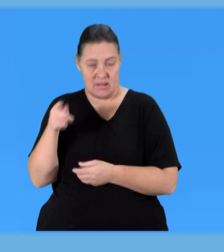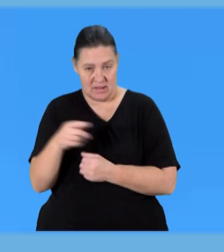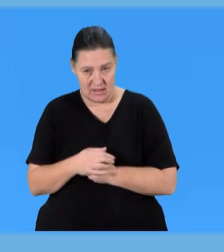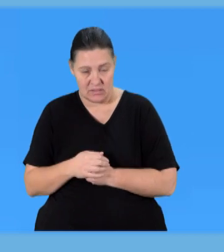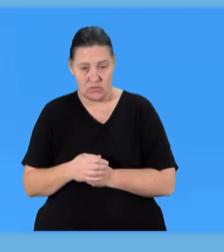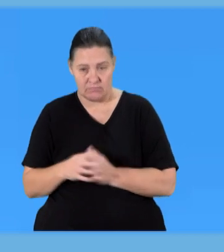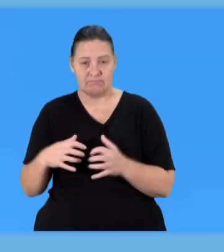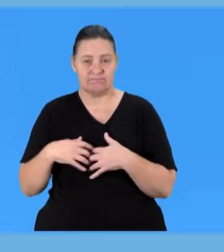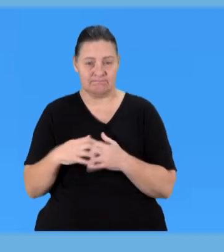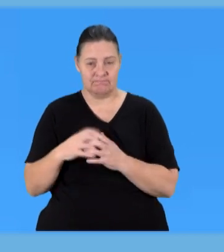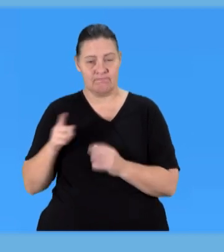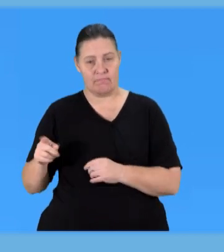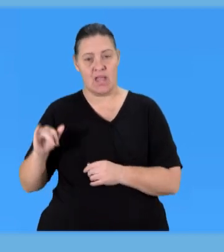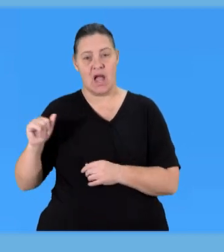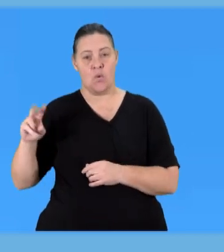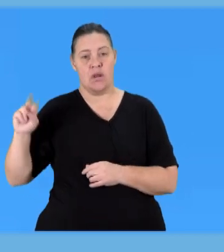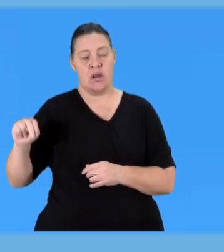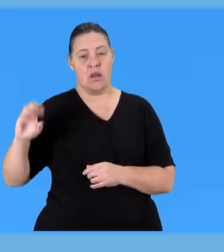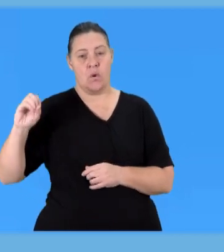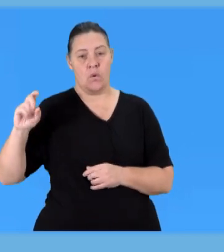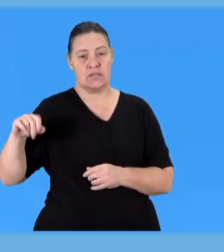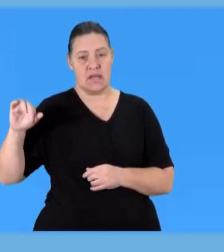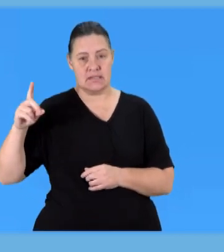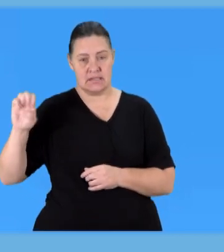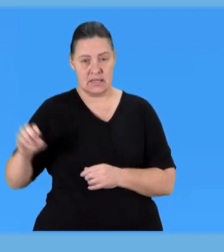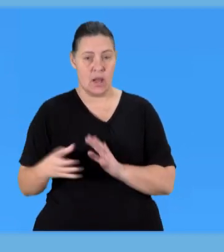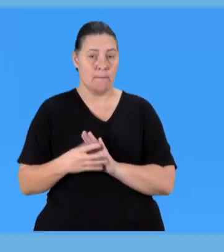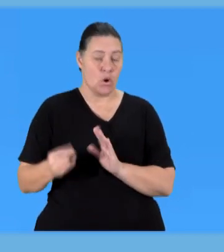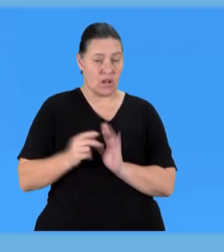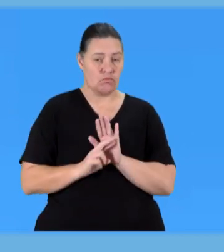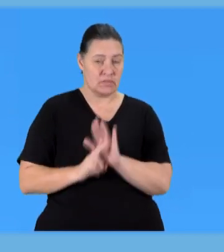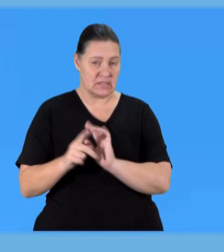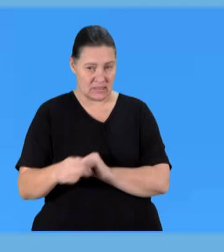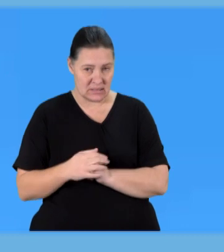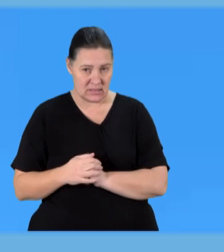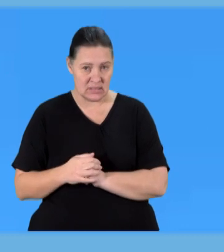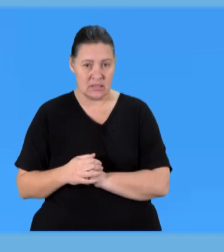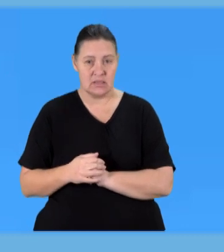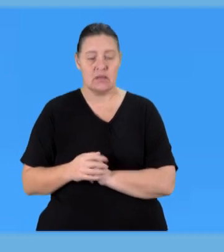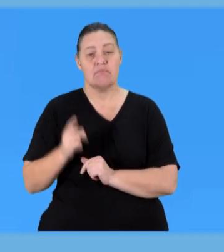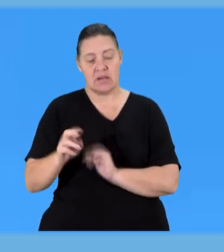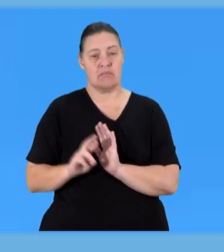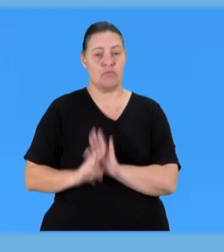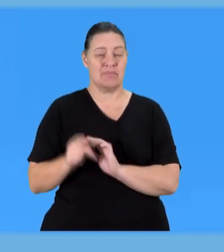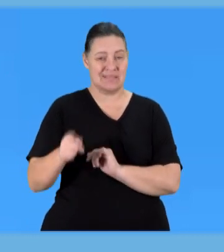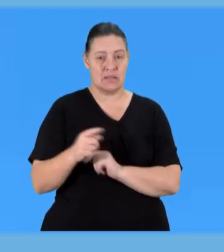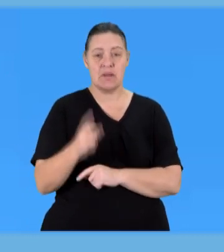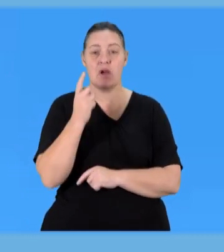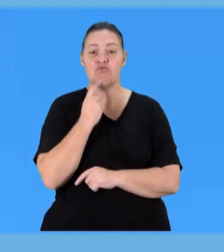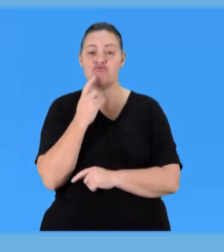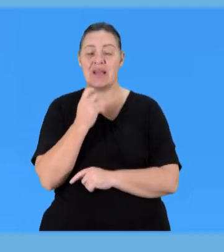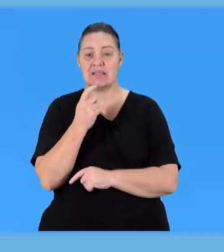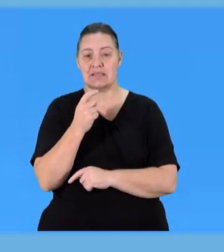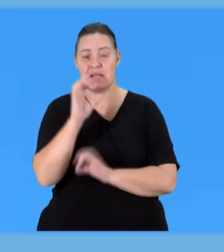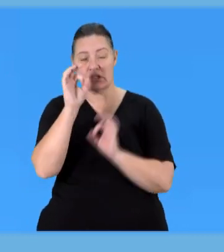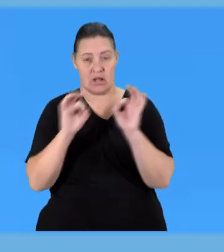to be formed here is going to be our iron oxide. So the model that represents iron oxide is going to be this. Remember that